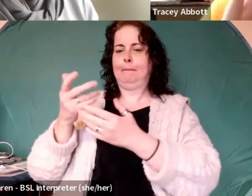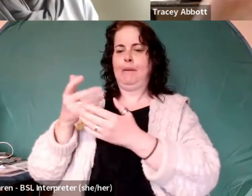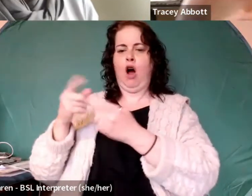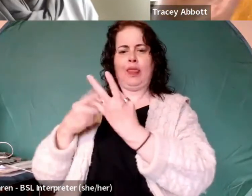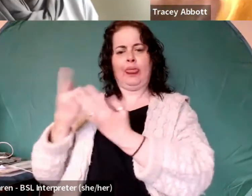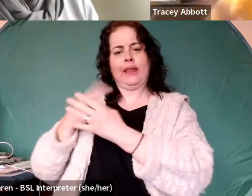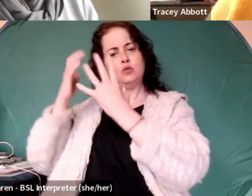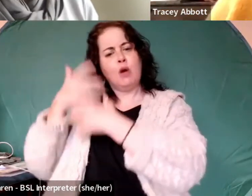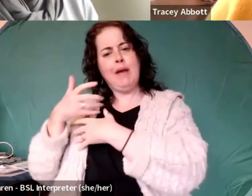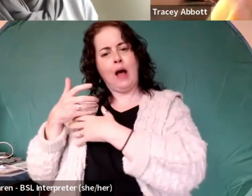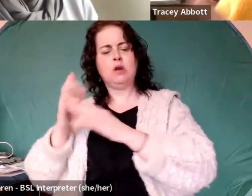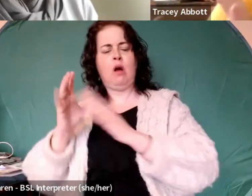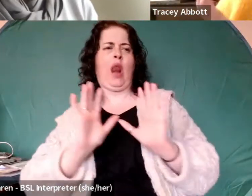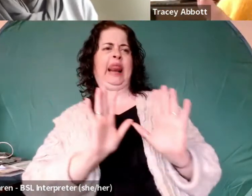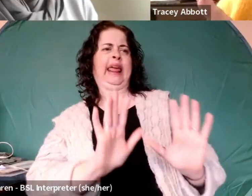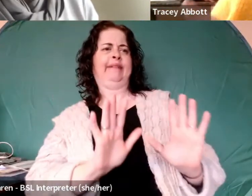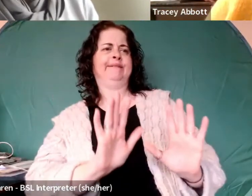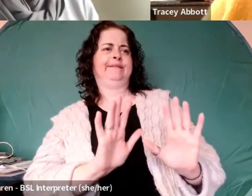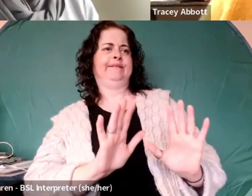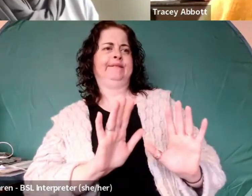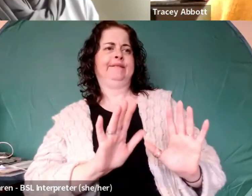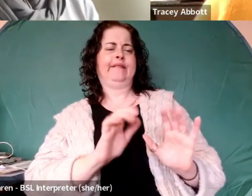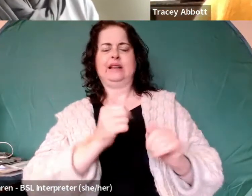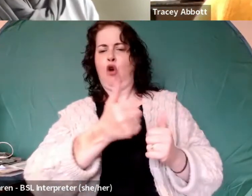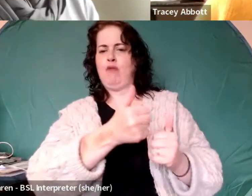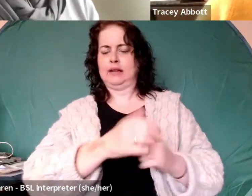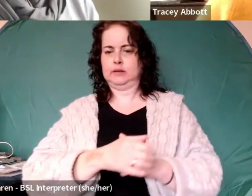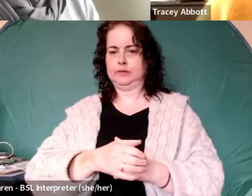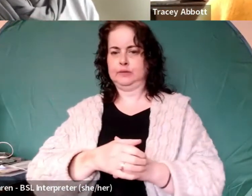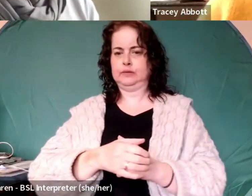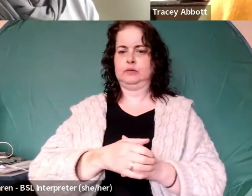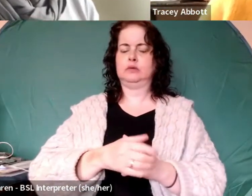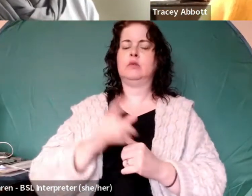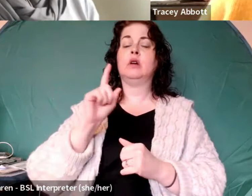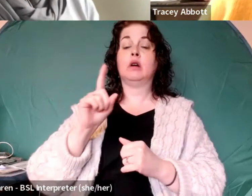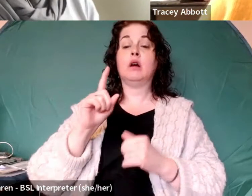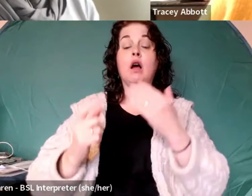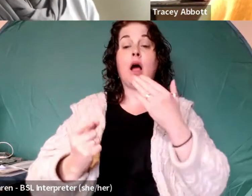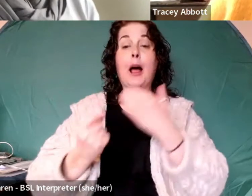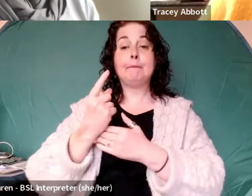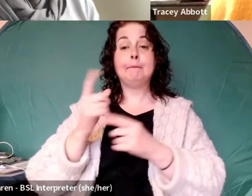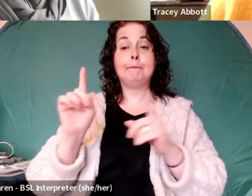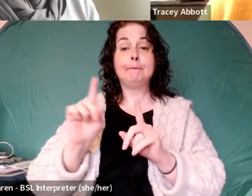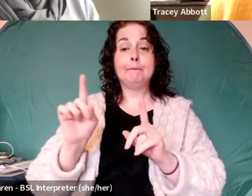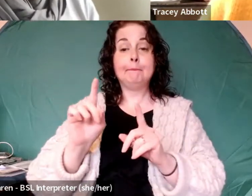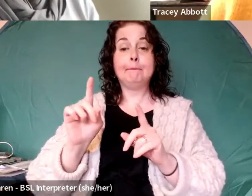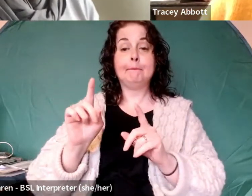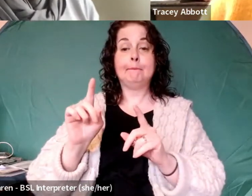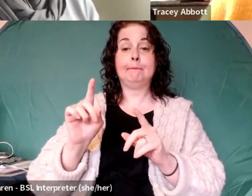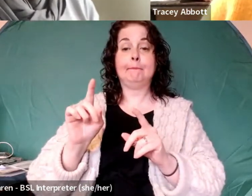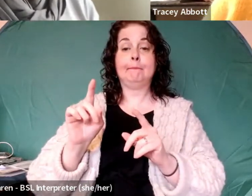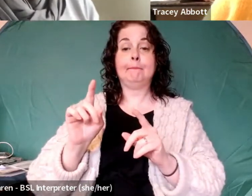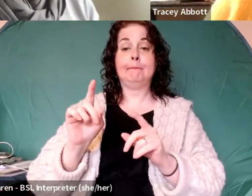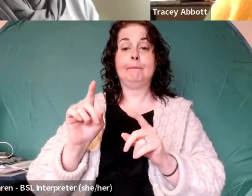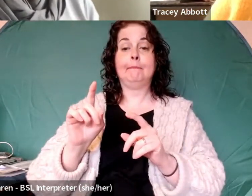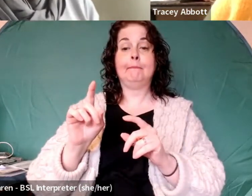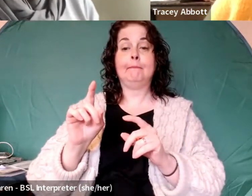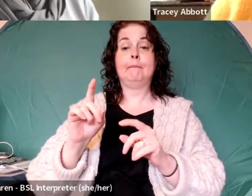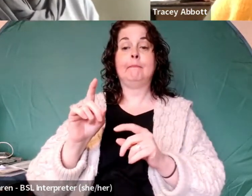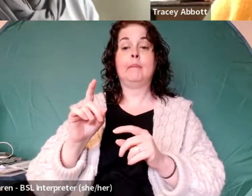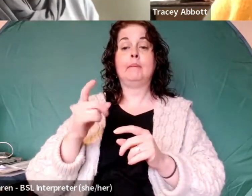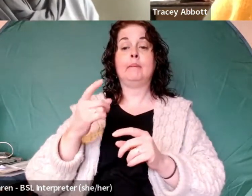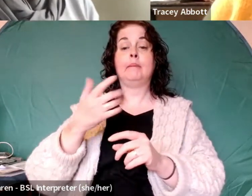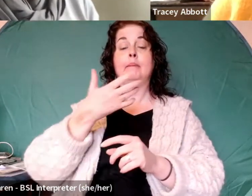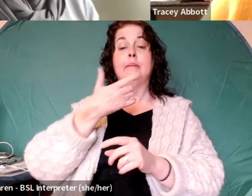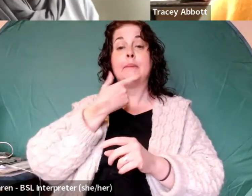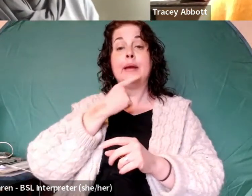general. I'll worry about that another day. And what I found happens that it's a sad truth that where